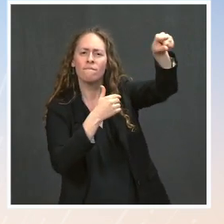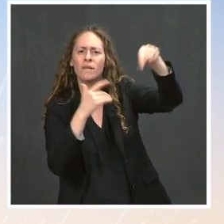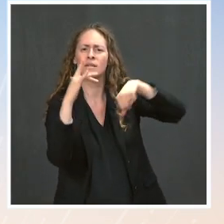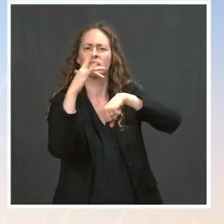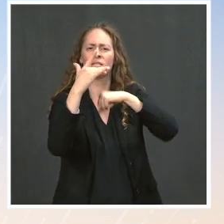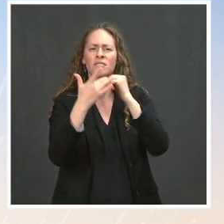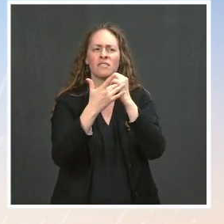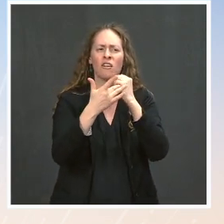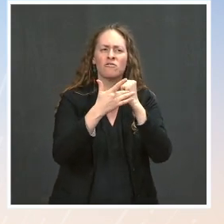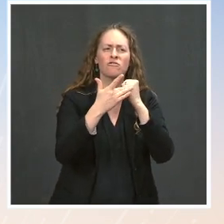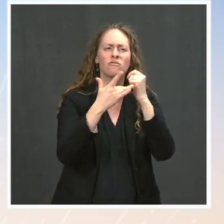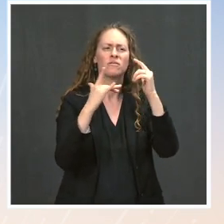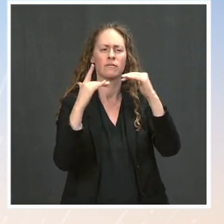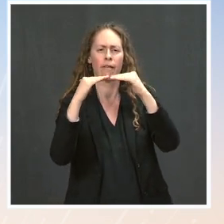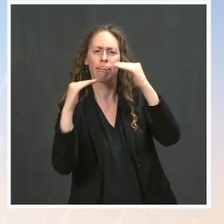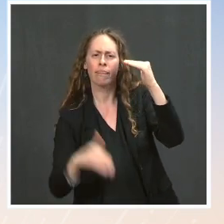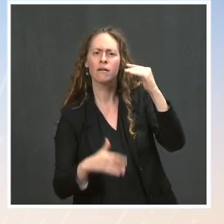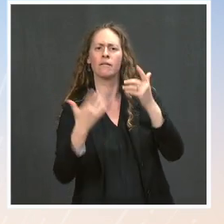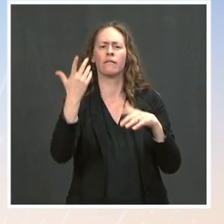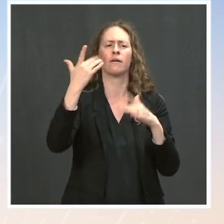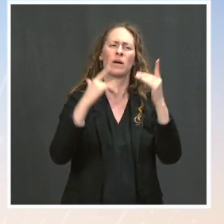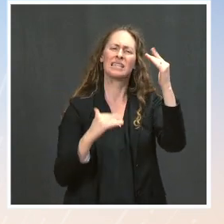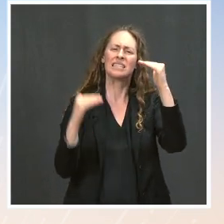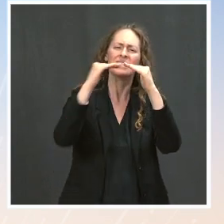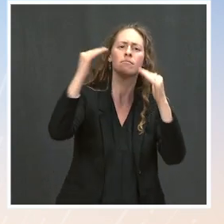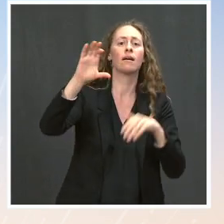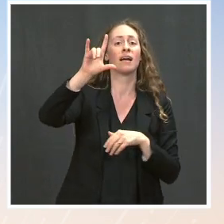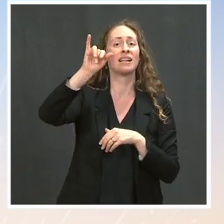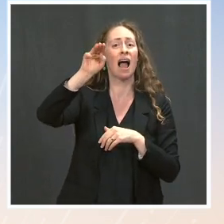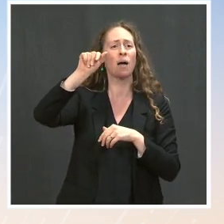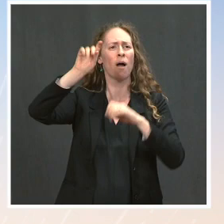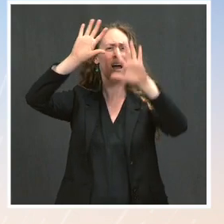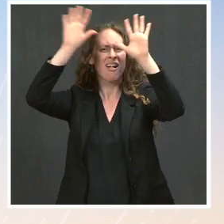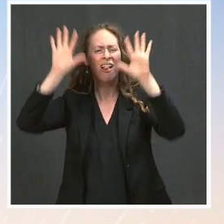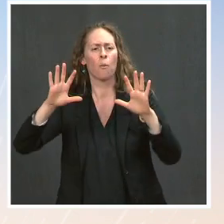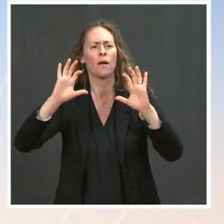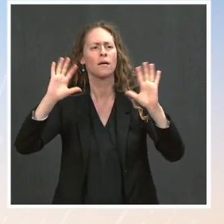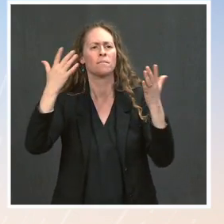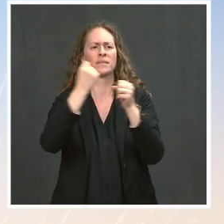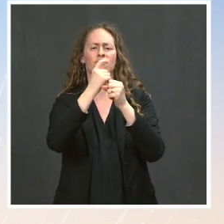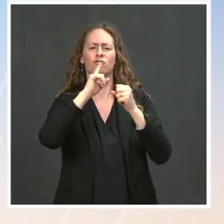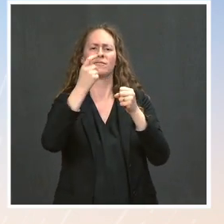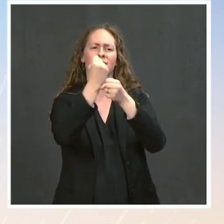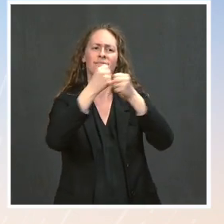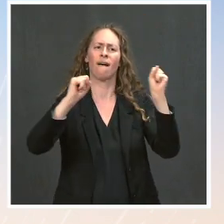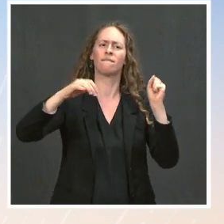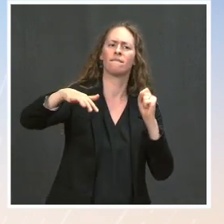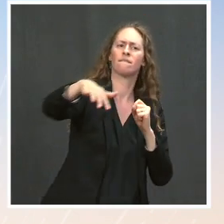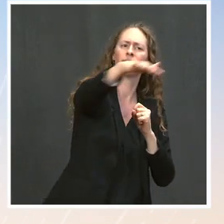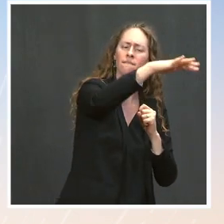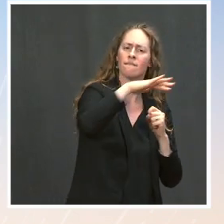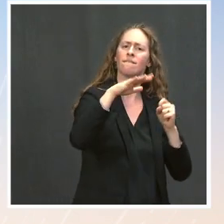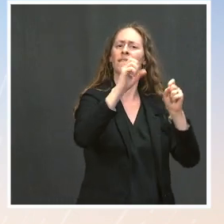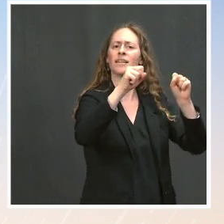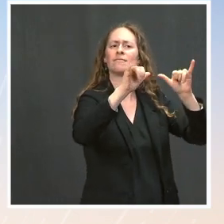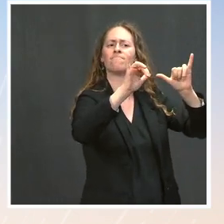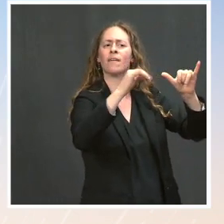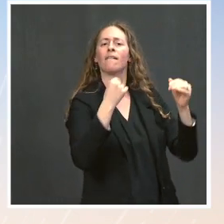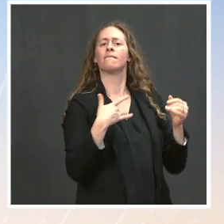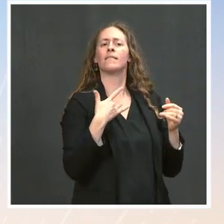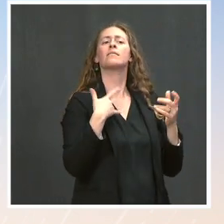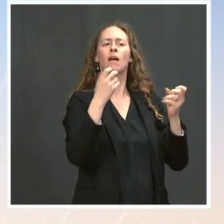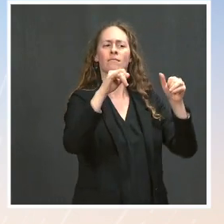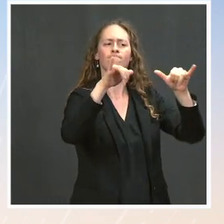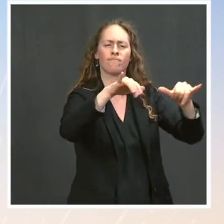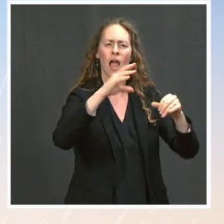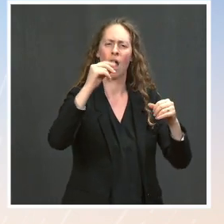climate resilience, and creating the conditions to expand opportunity for people in their home countries in order to address the root causes